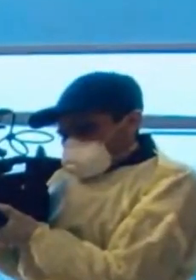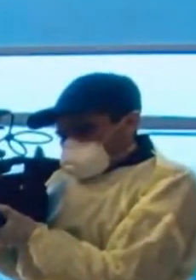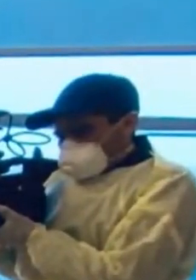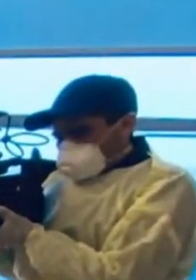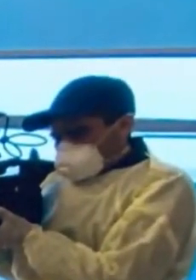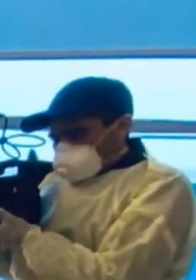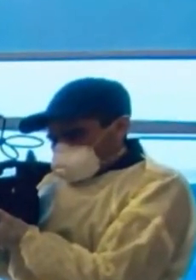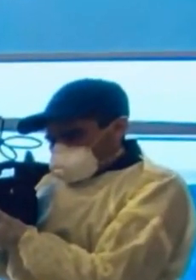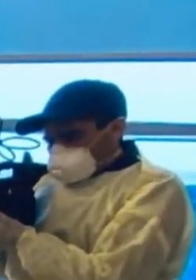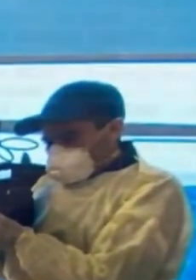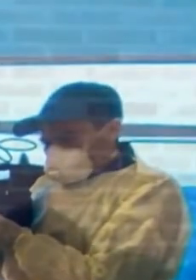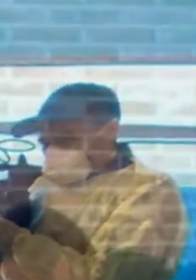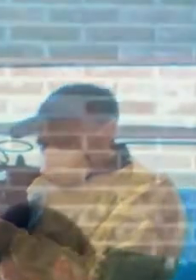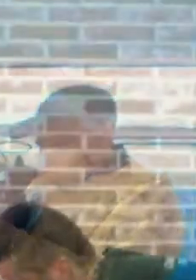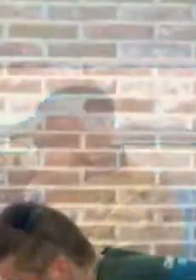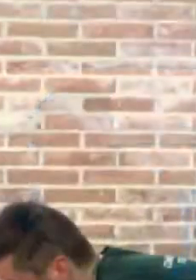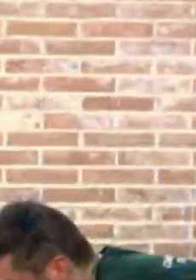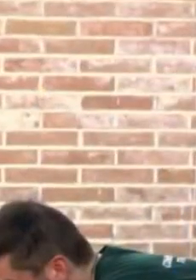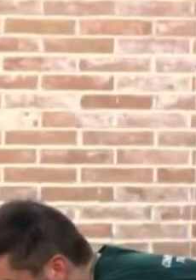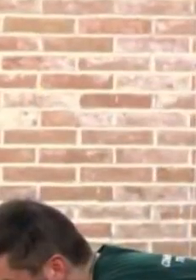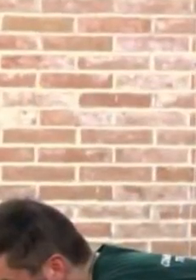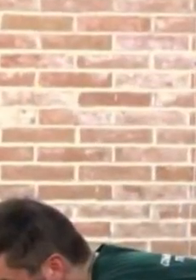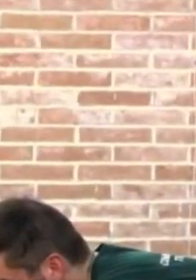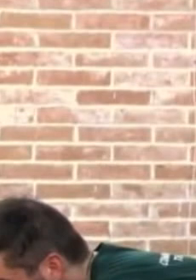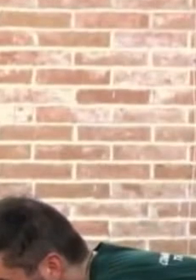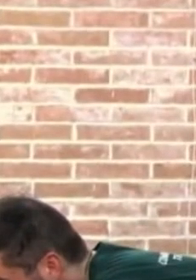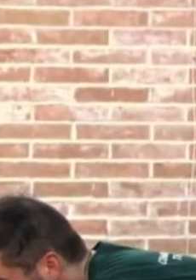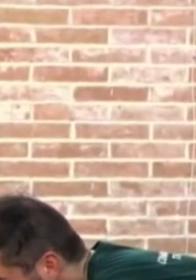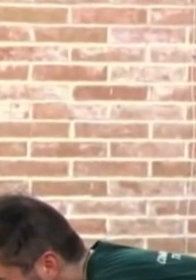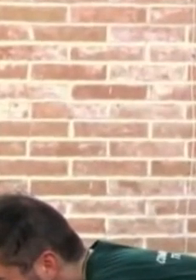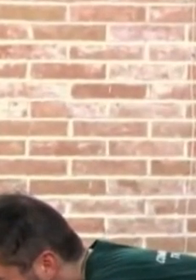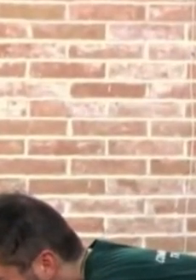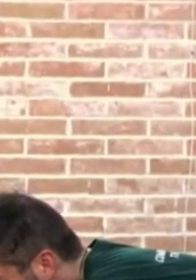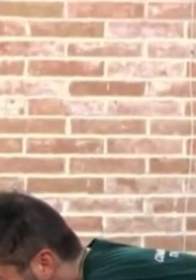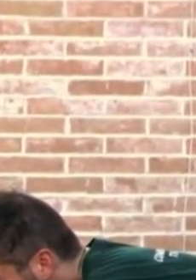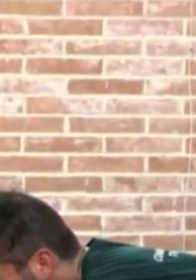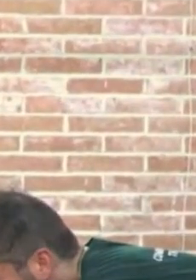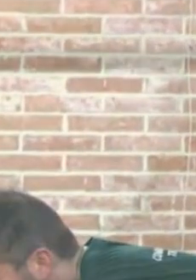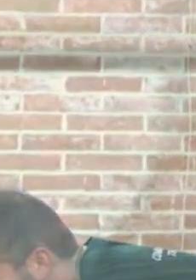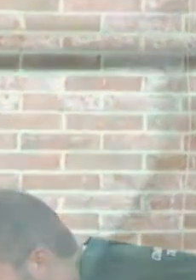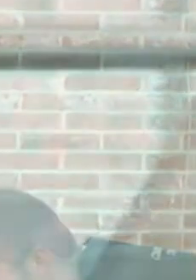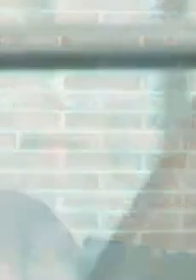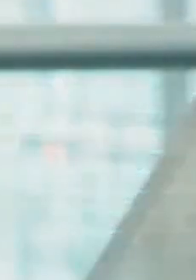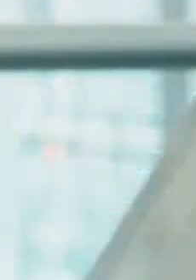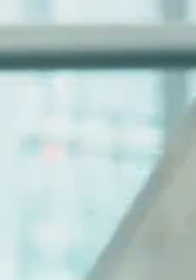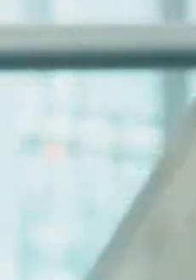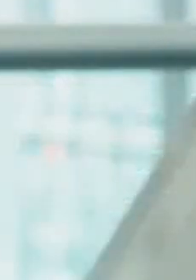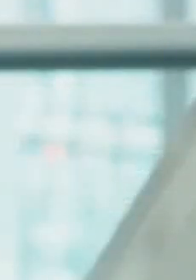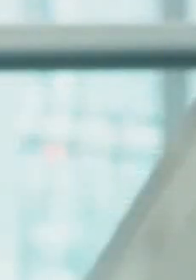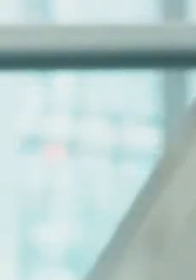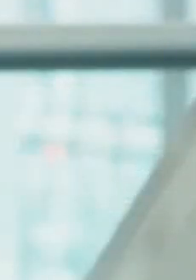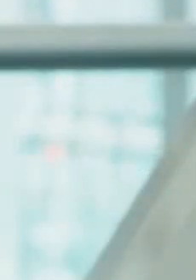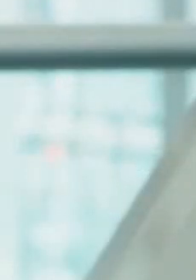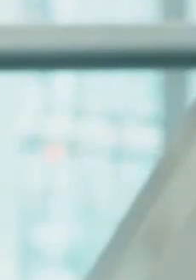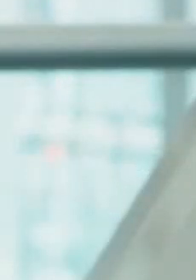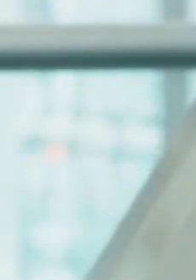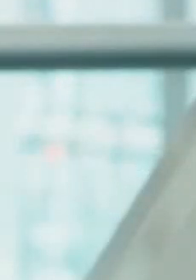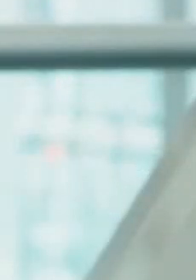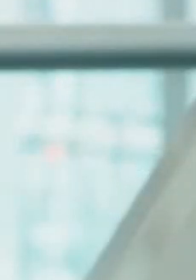human rights and to help highlight the values that we all aspire to hold. The need for us all to be